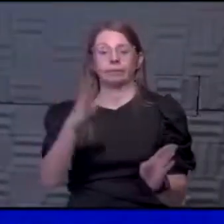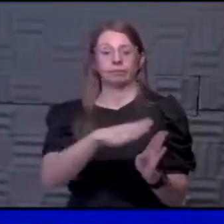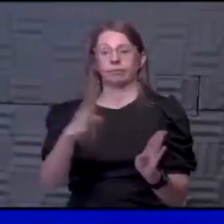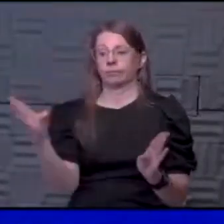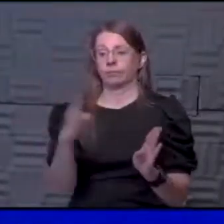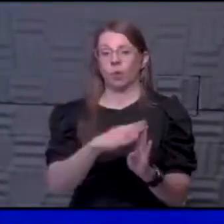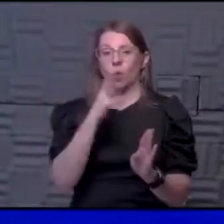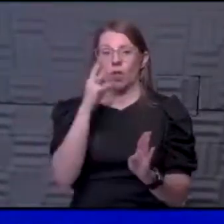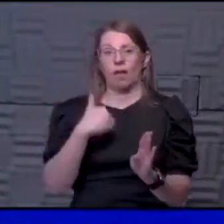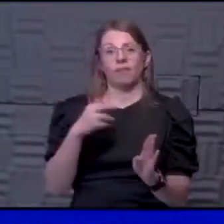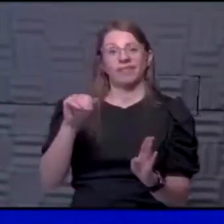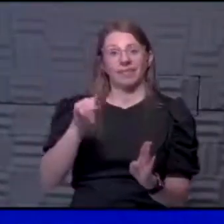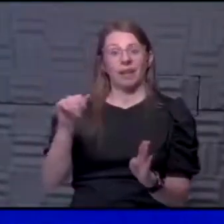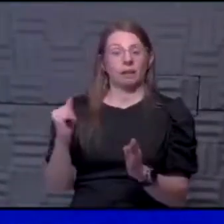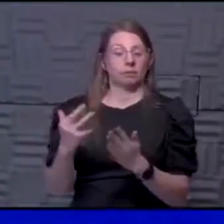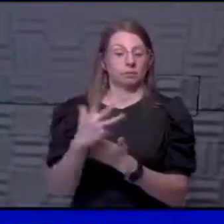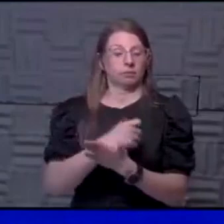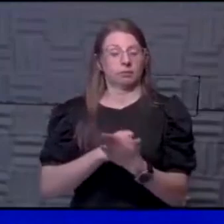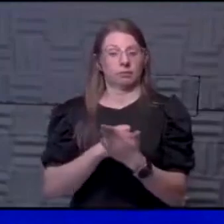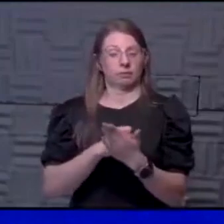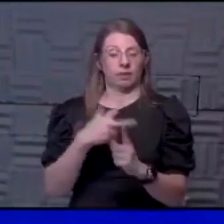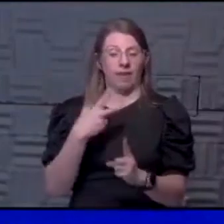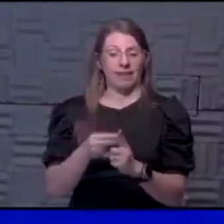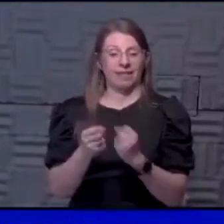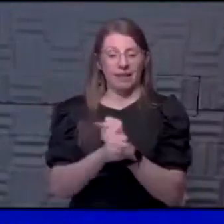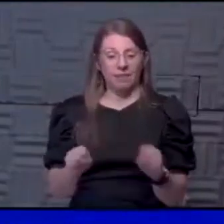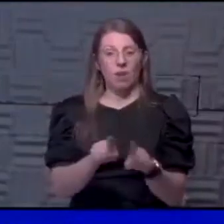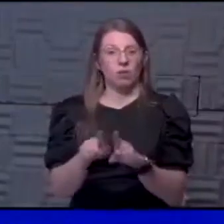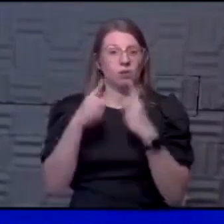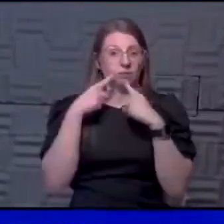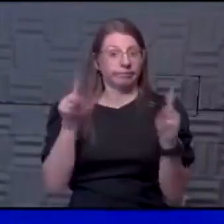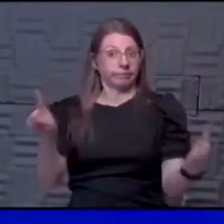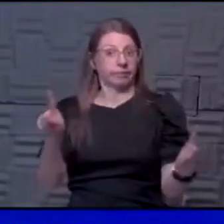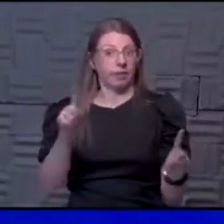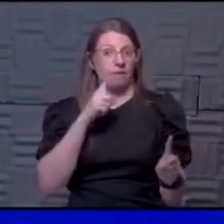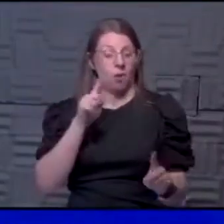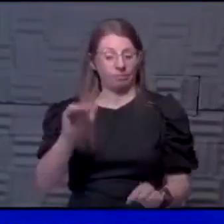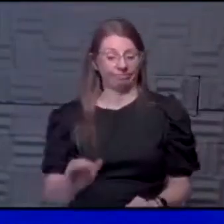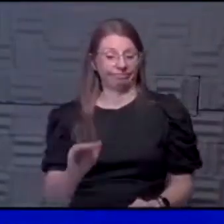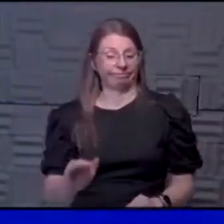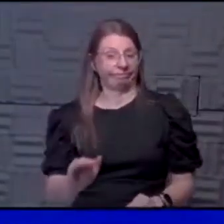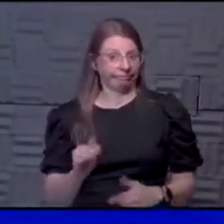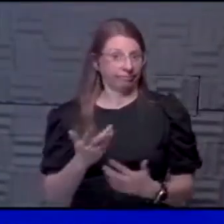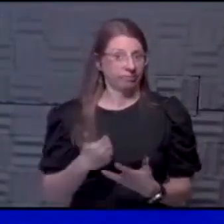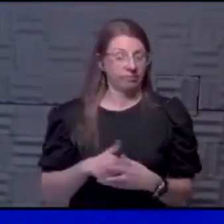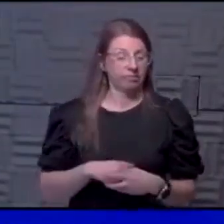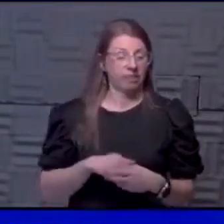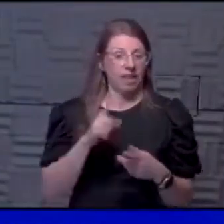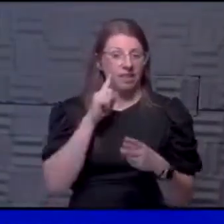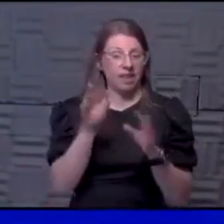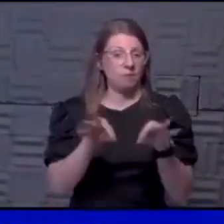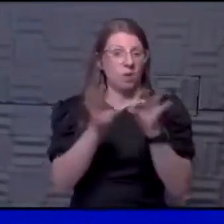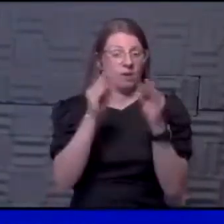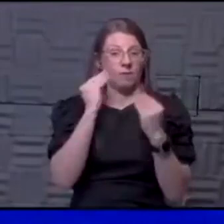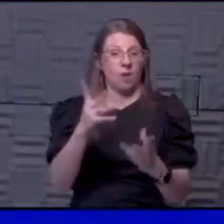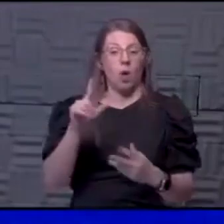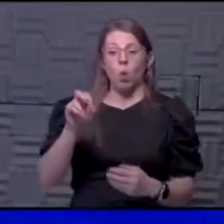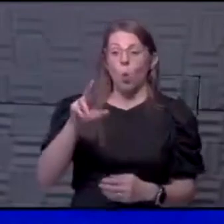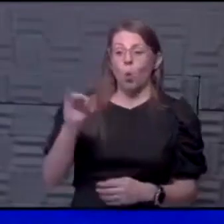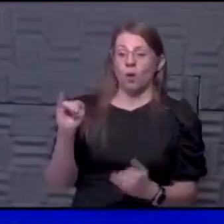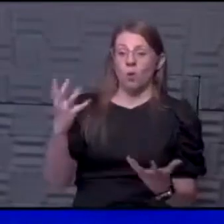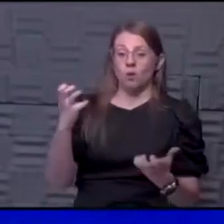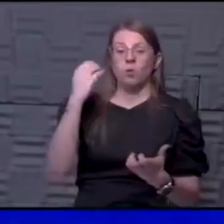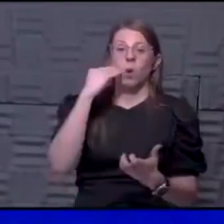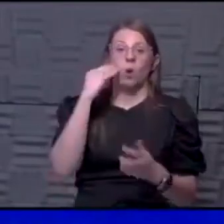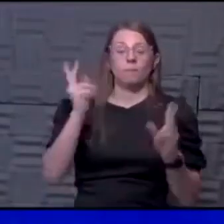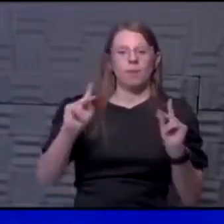way we'll have the data around the vaccine safety and efficacy in young children. I think that'll be really important information. Lori wants to know, how are